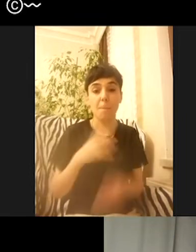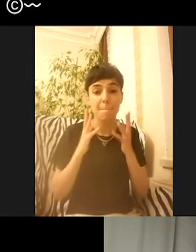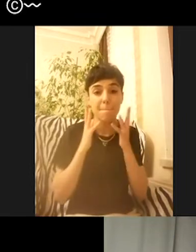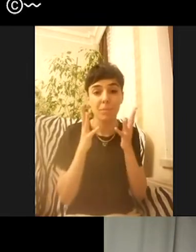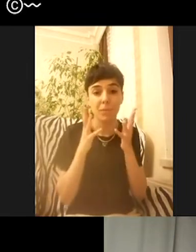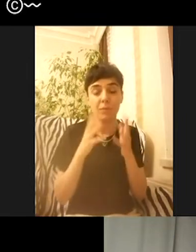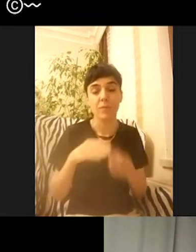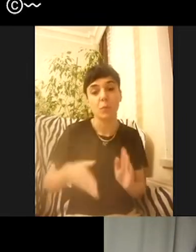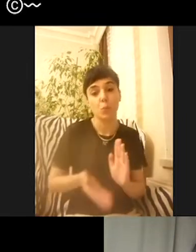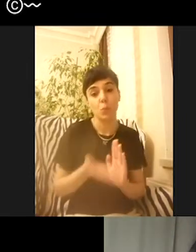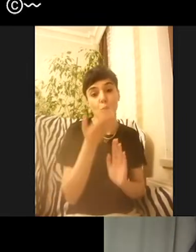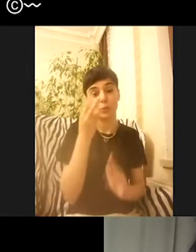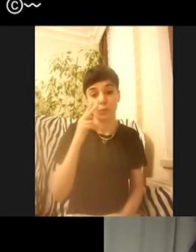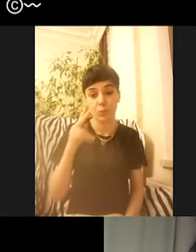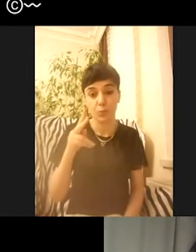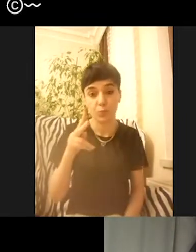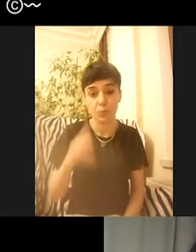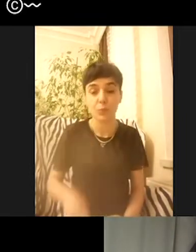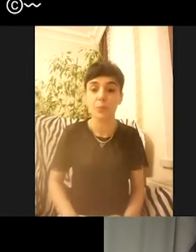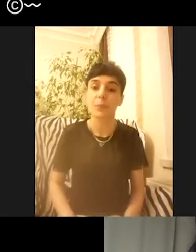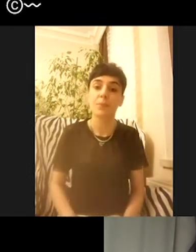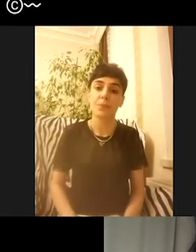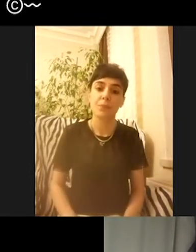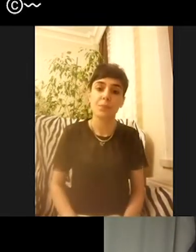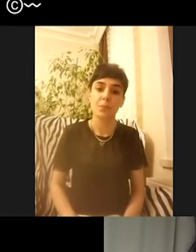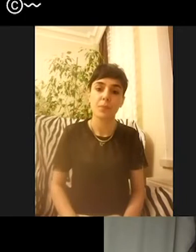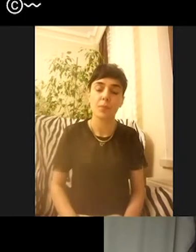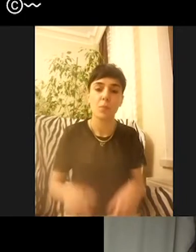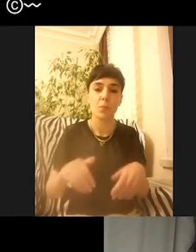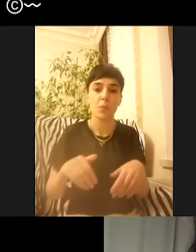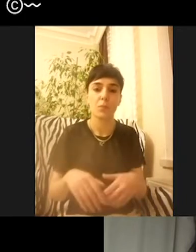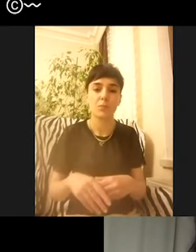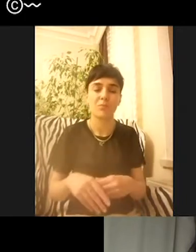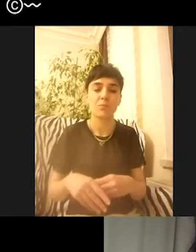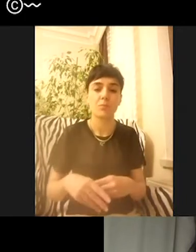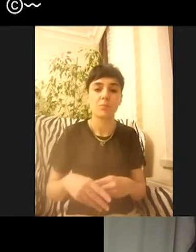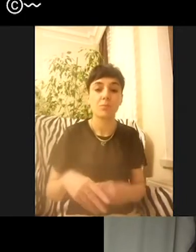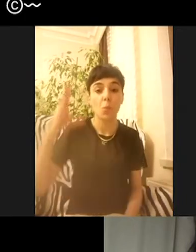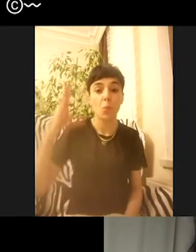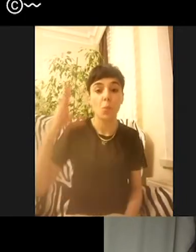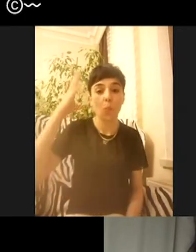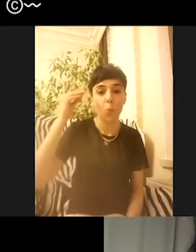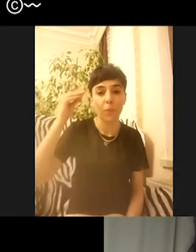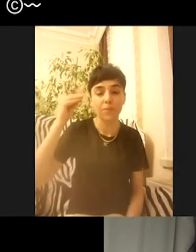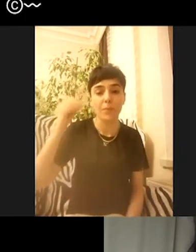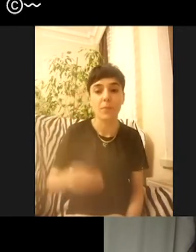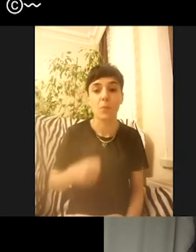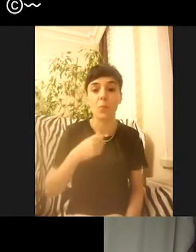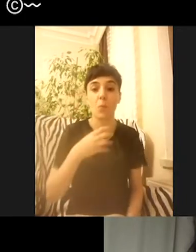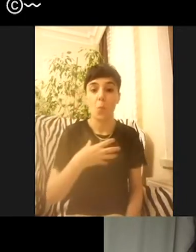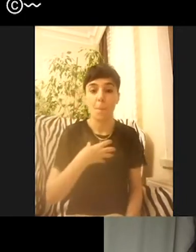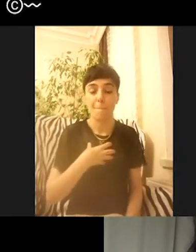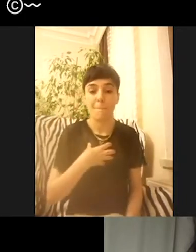the Netherlands. So Dino, I just want to bring you in that conversation at this heightened